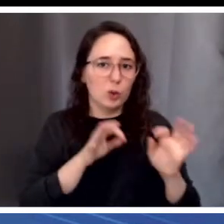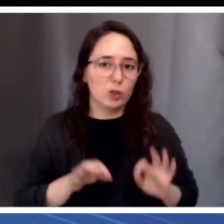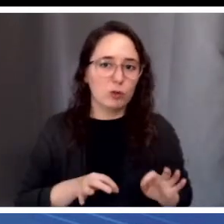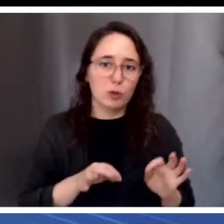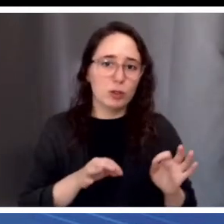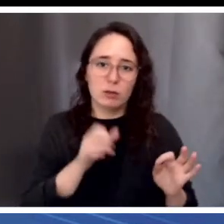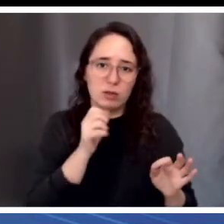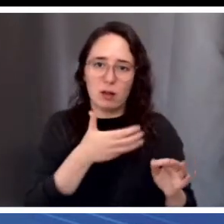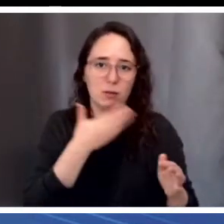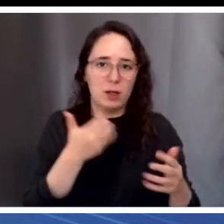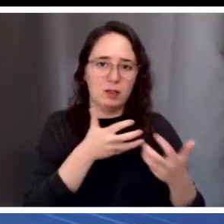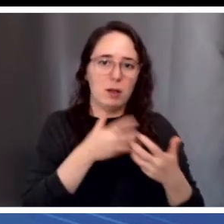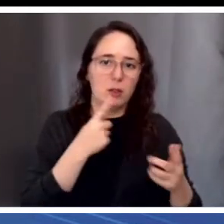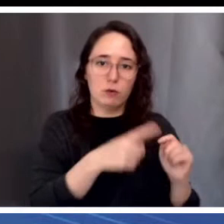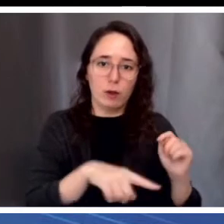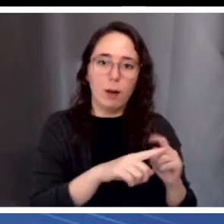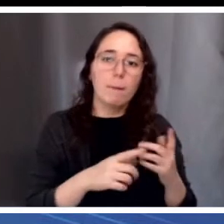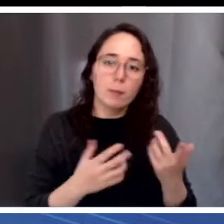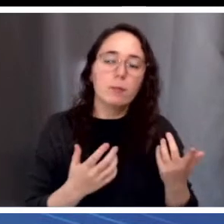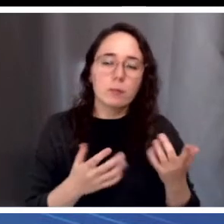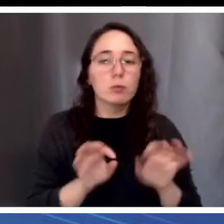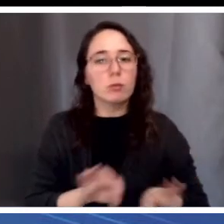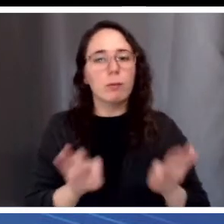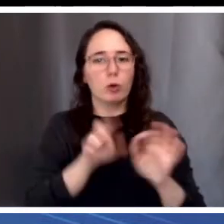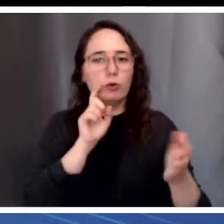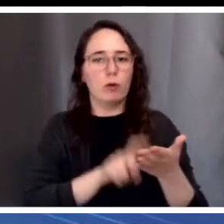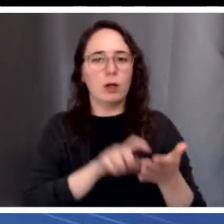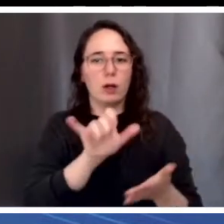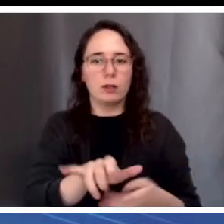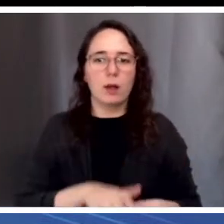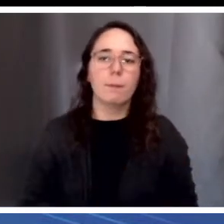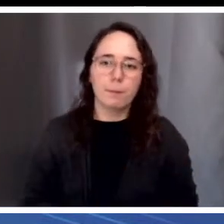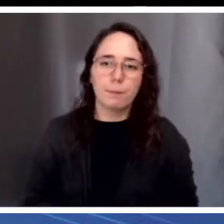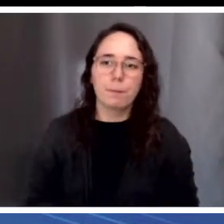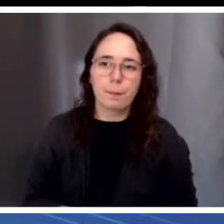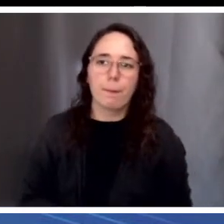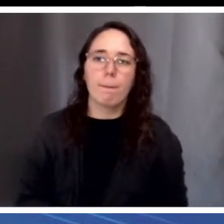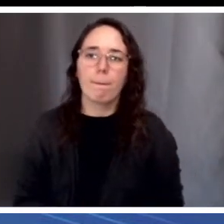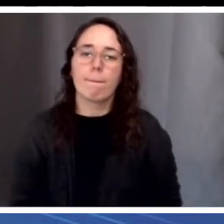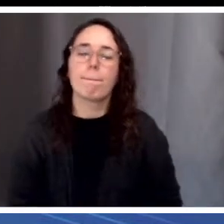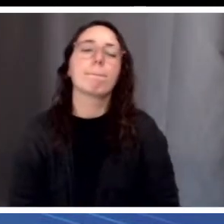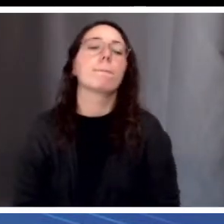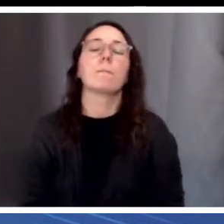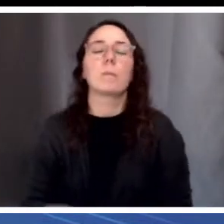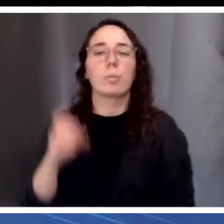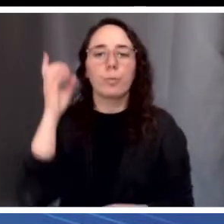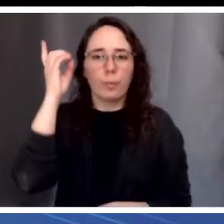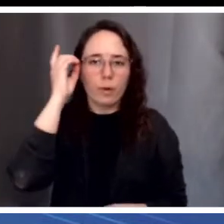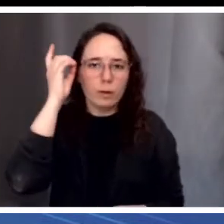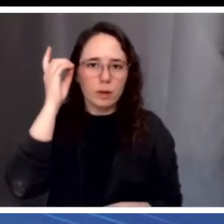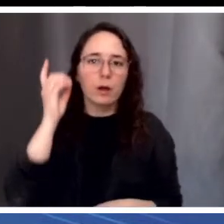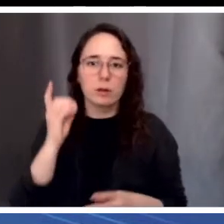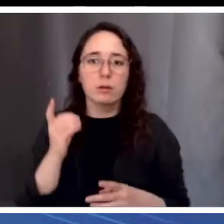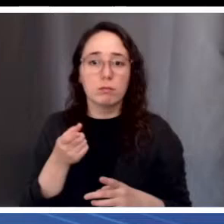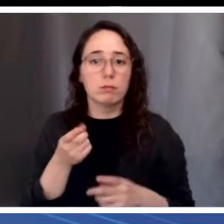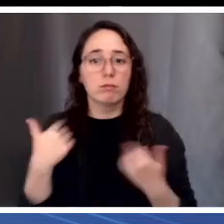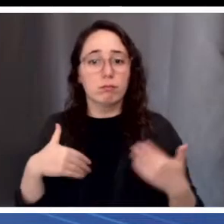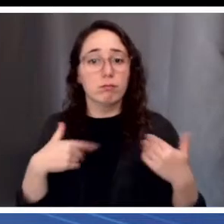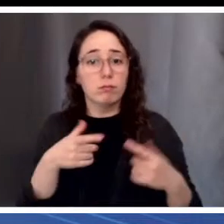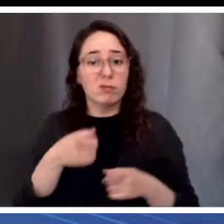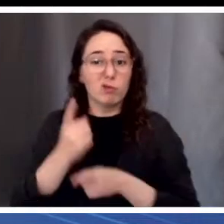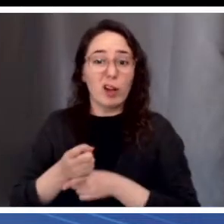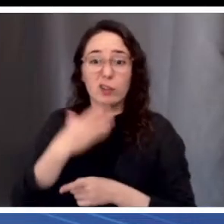that's a really good thing to think about. And you know, something, a space that I haven't really thought too much about myself. So you're even in just you